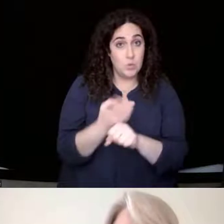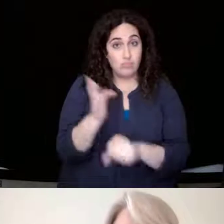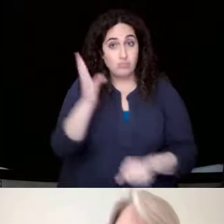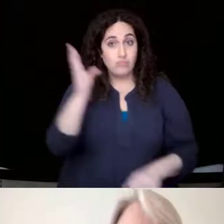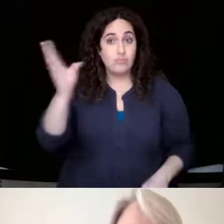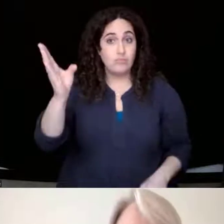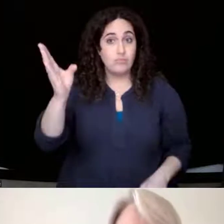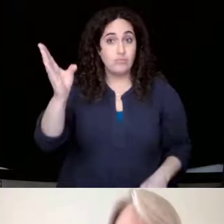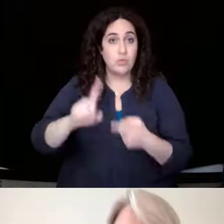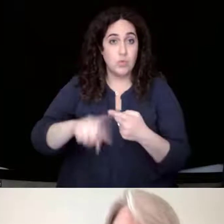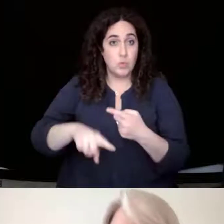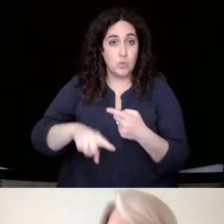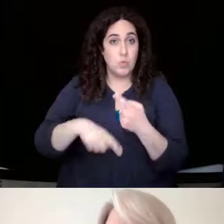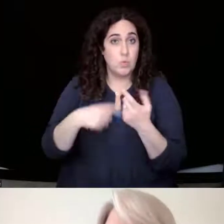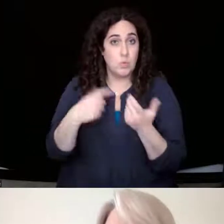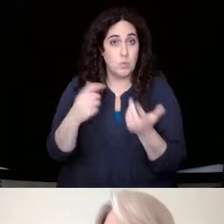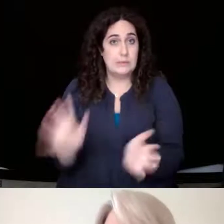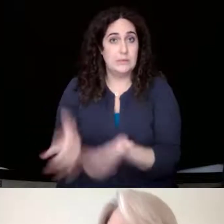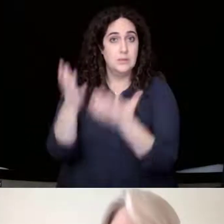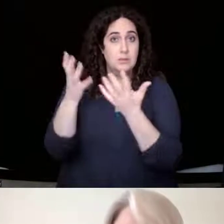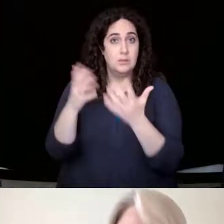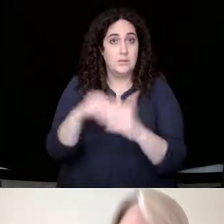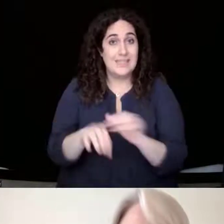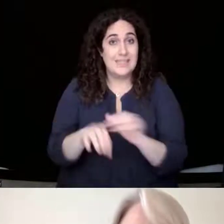accessibility? Sure. So first of all,